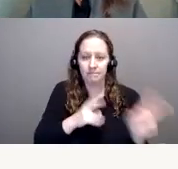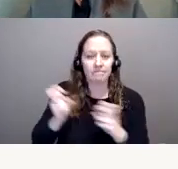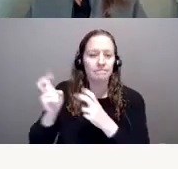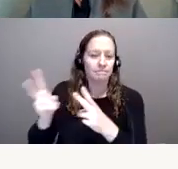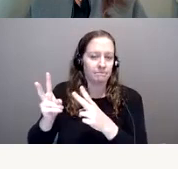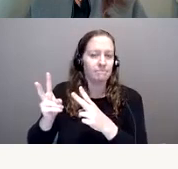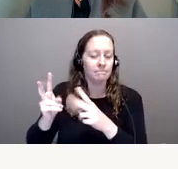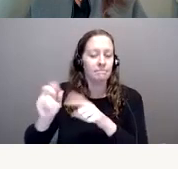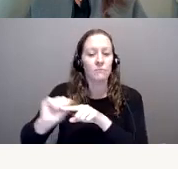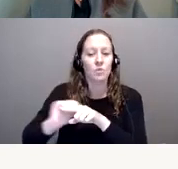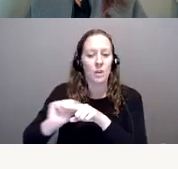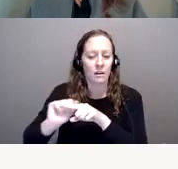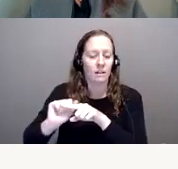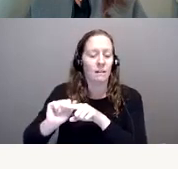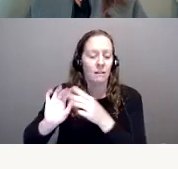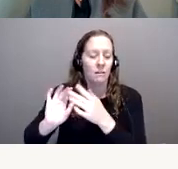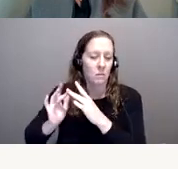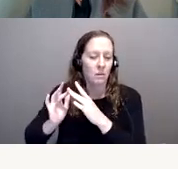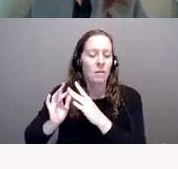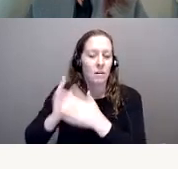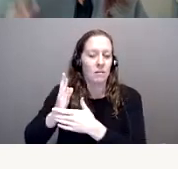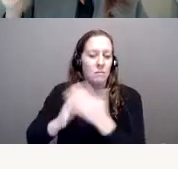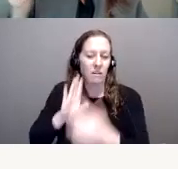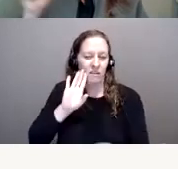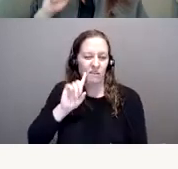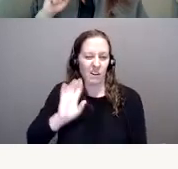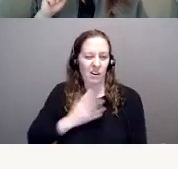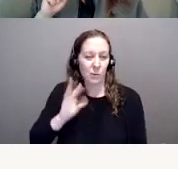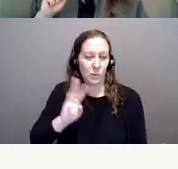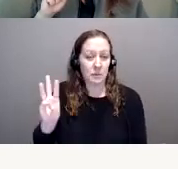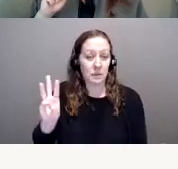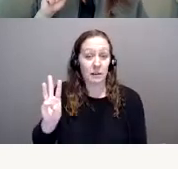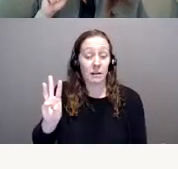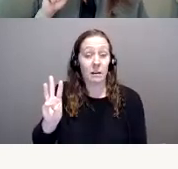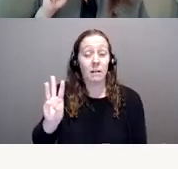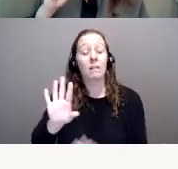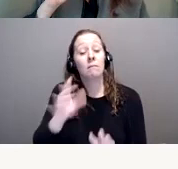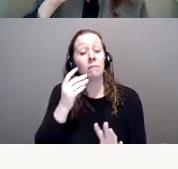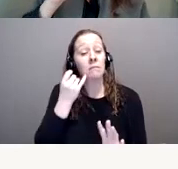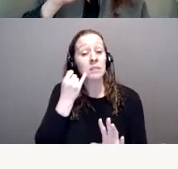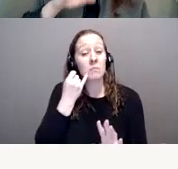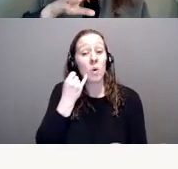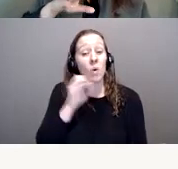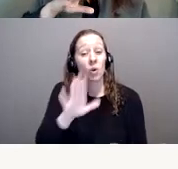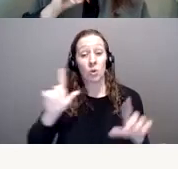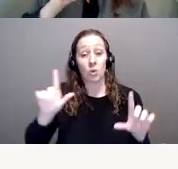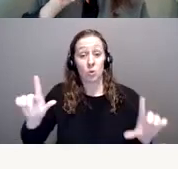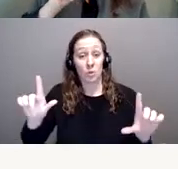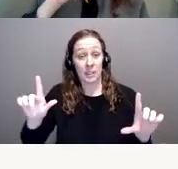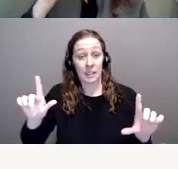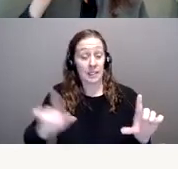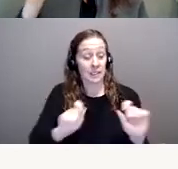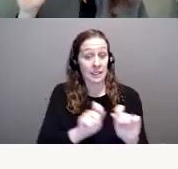training webinar portion of our website. And if you want to adjust the size of either my slides that